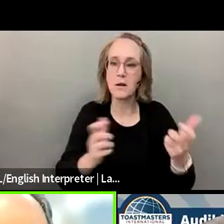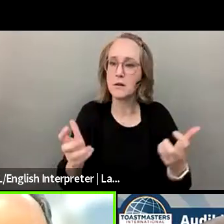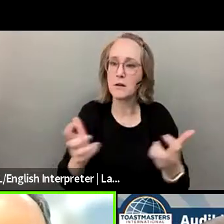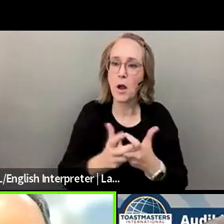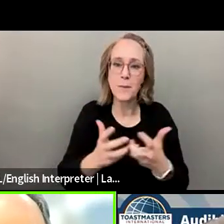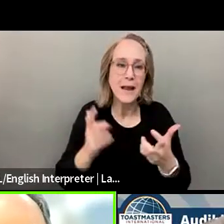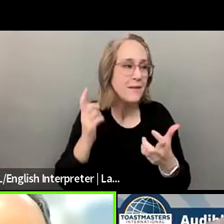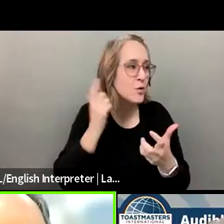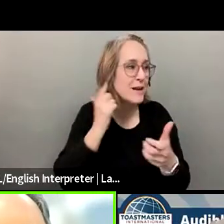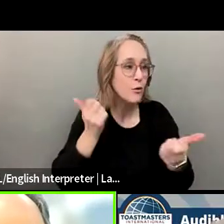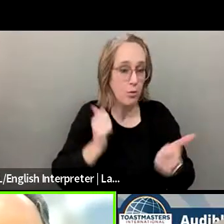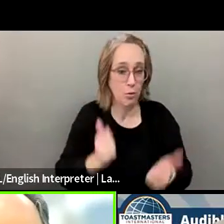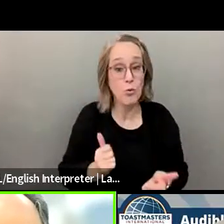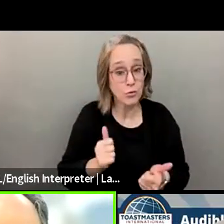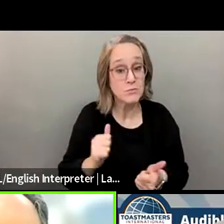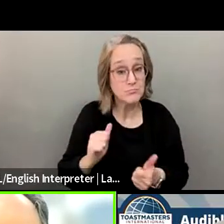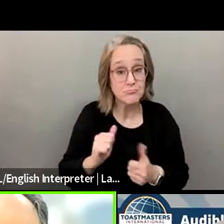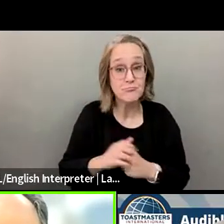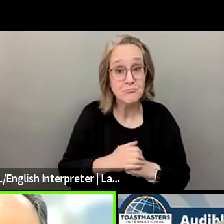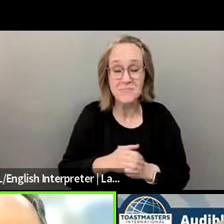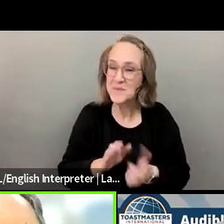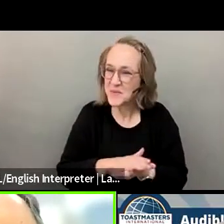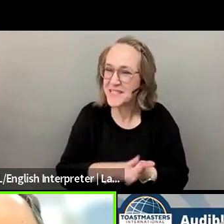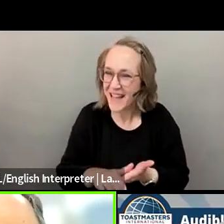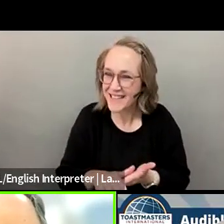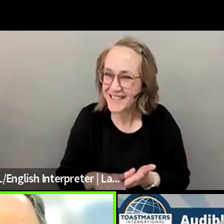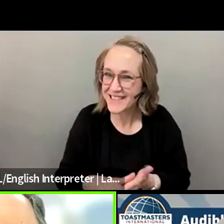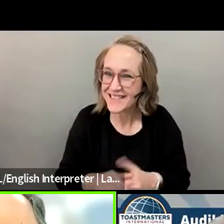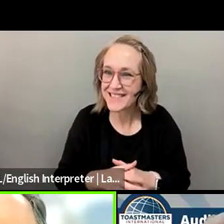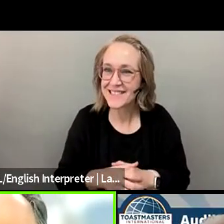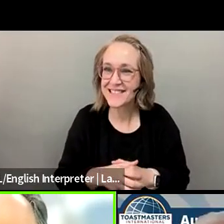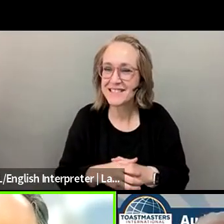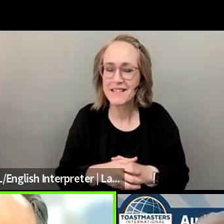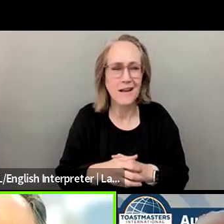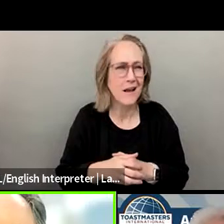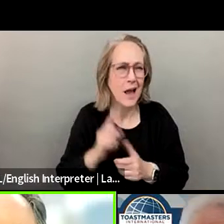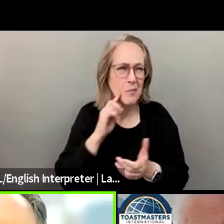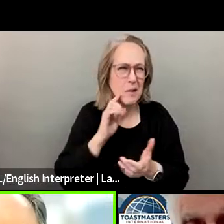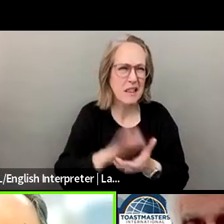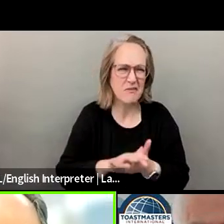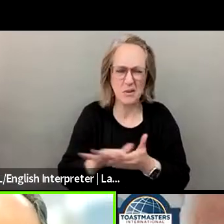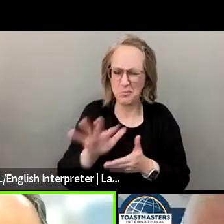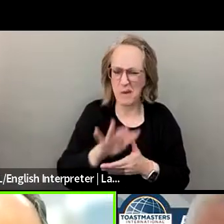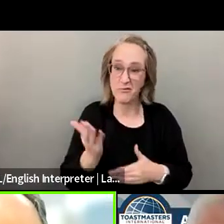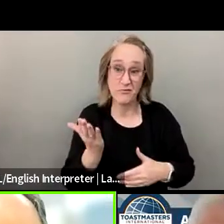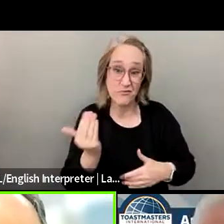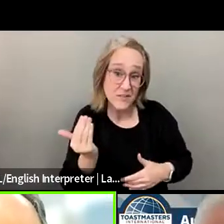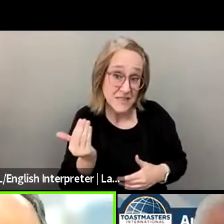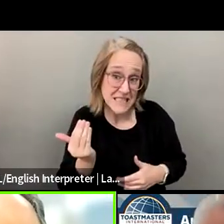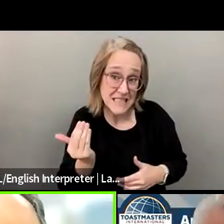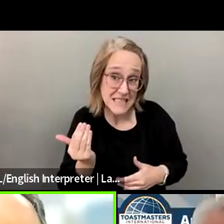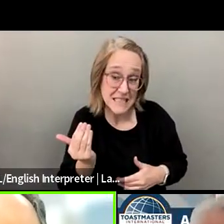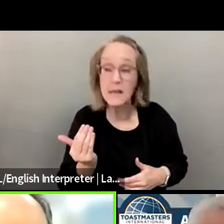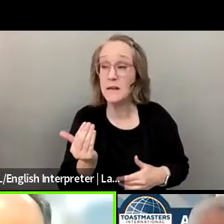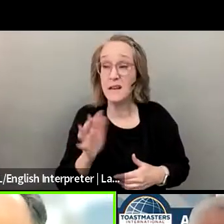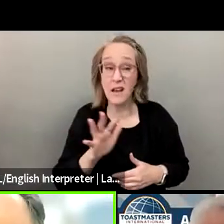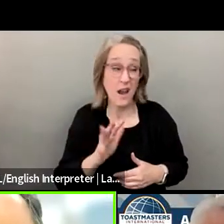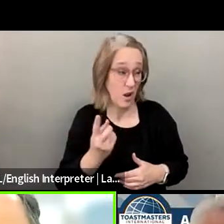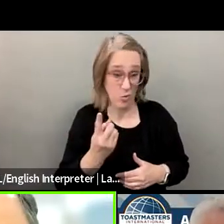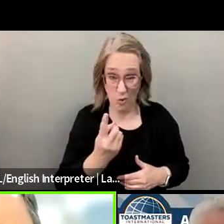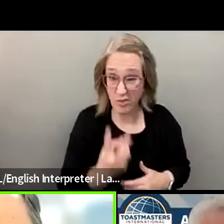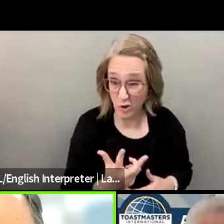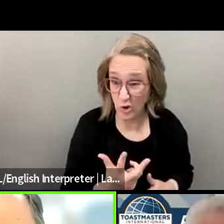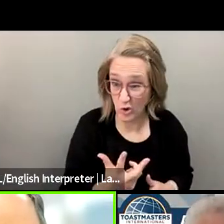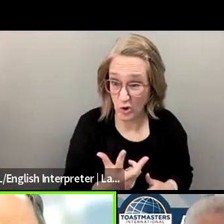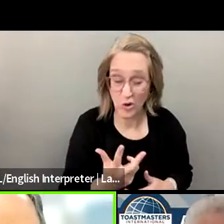loss. So it's nice. I think there was about 15 of us there, and I would say probably a third of us had some kind of hearing loss, even though